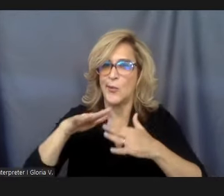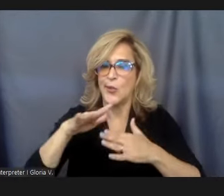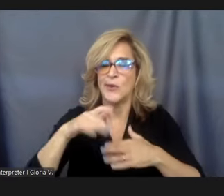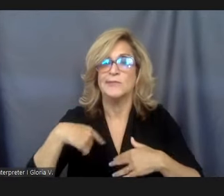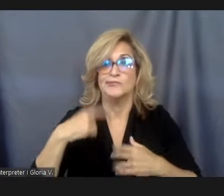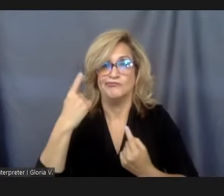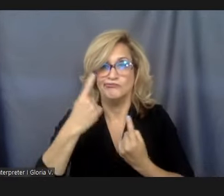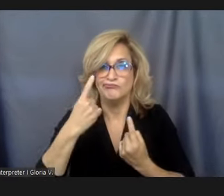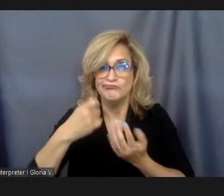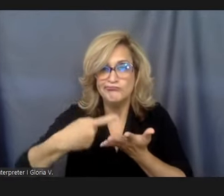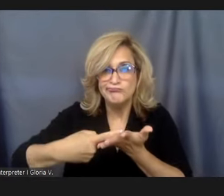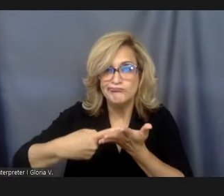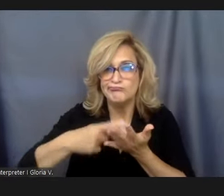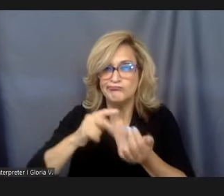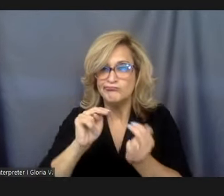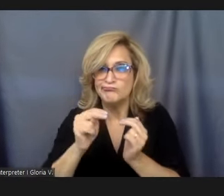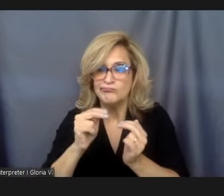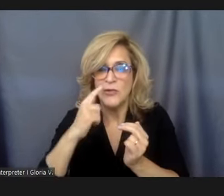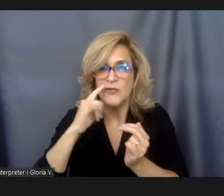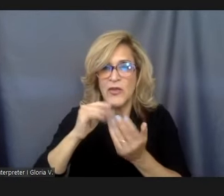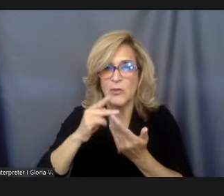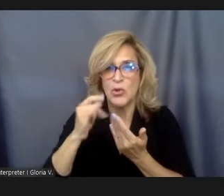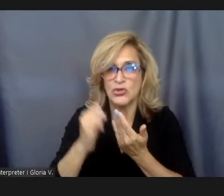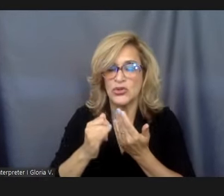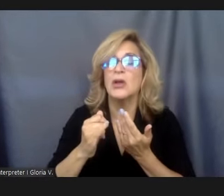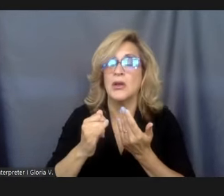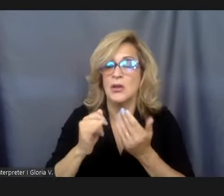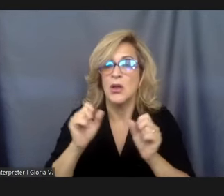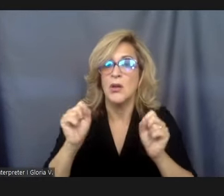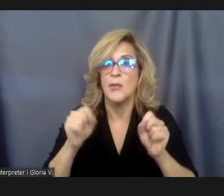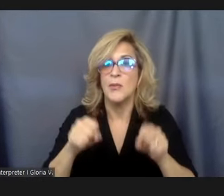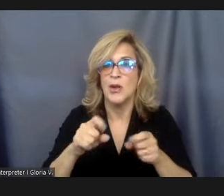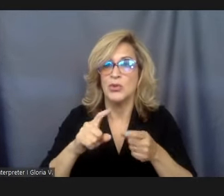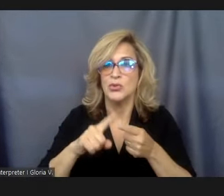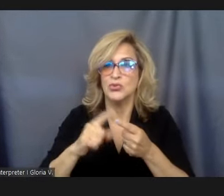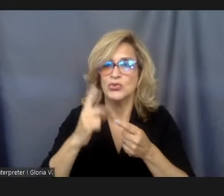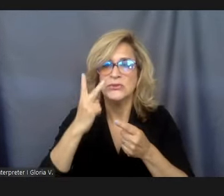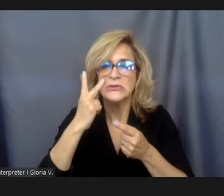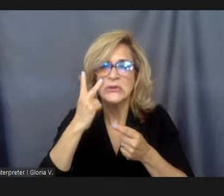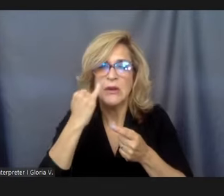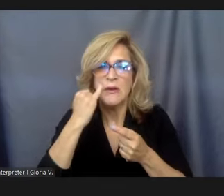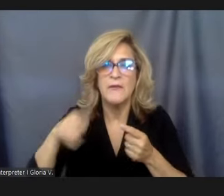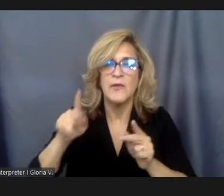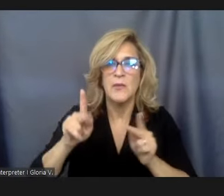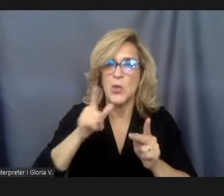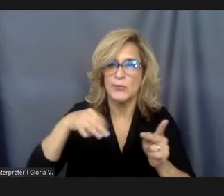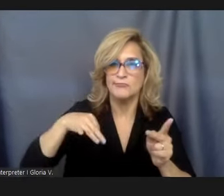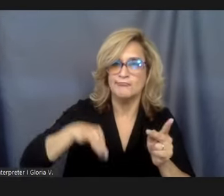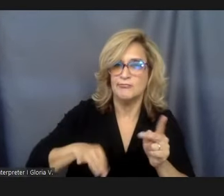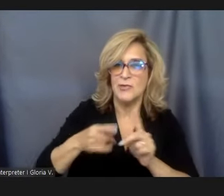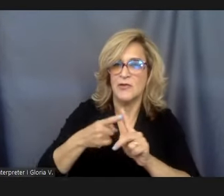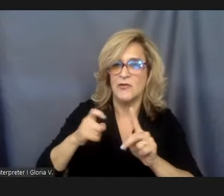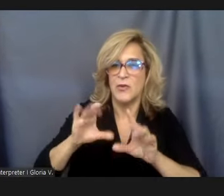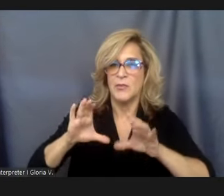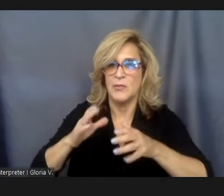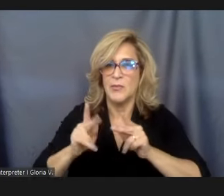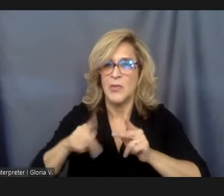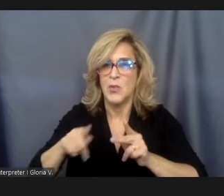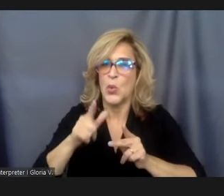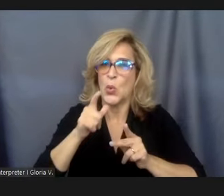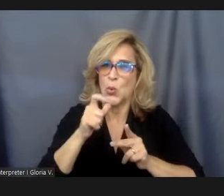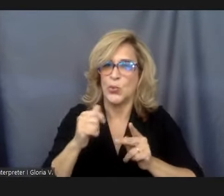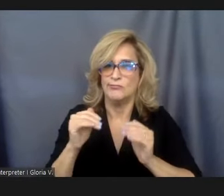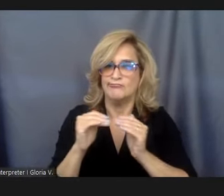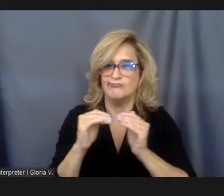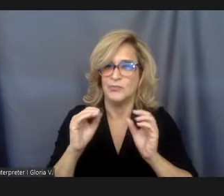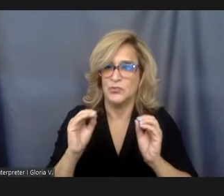mitigations for those adverse effects of the project, as well as potentially offsetting benefits to the affected environmental justice populations. Again, there